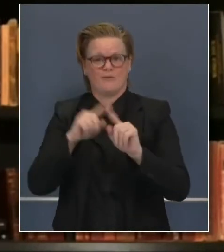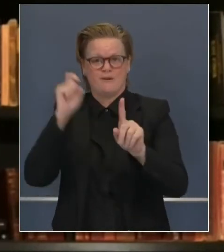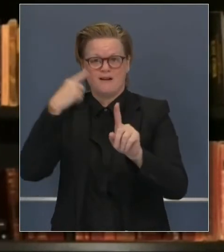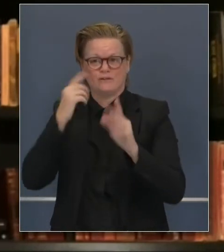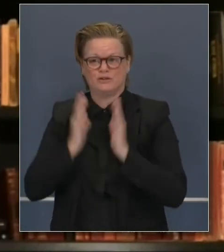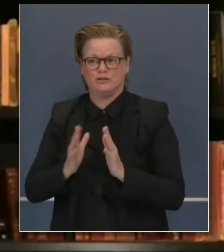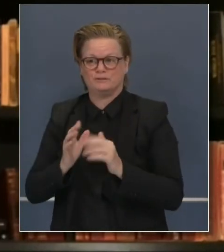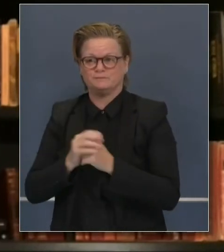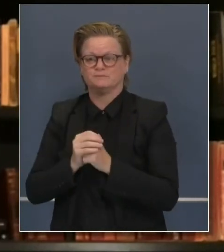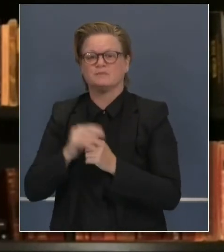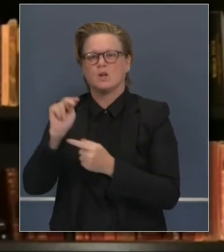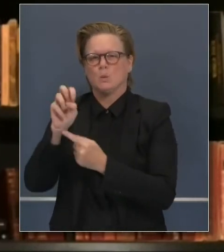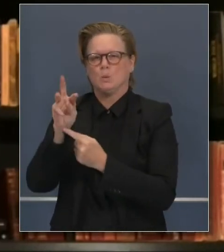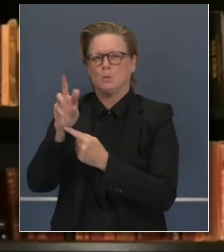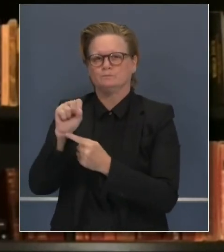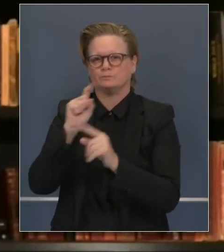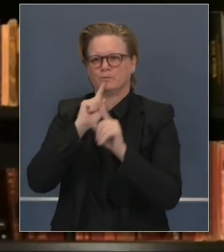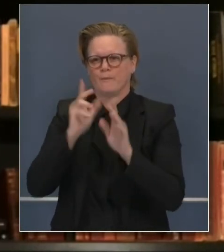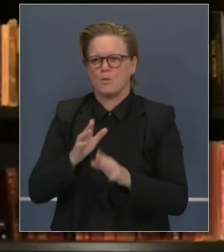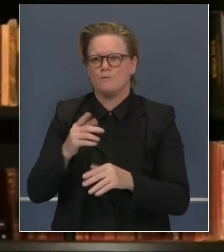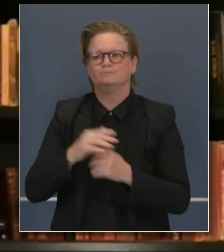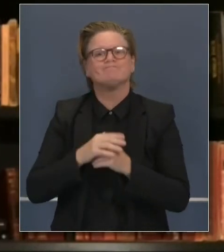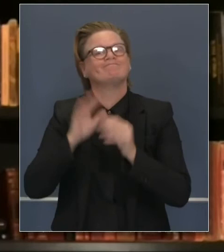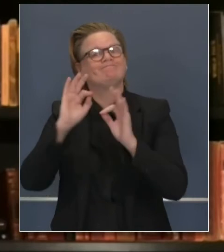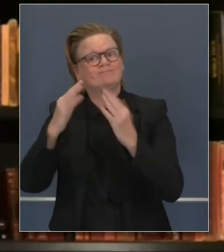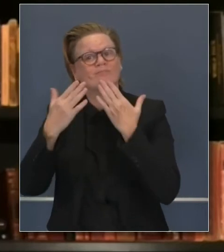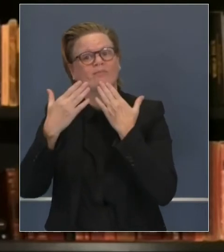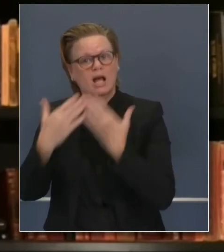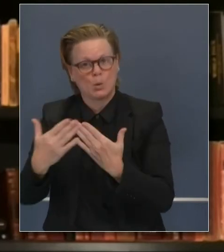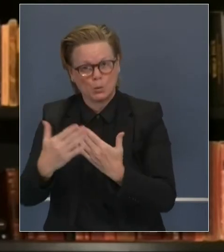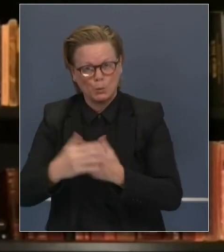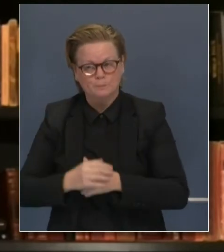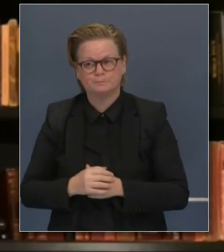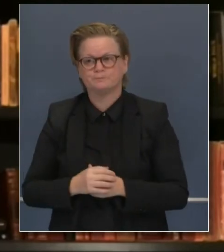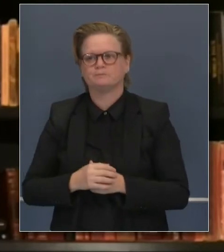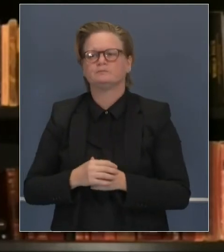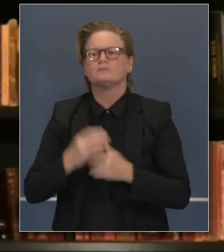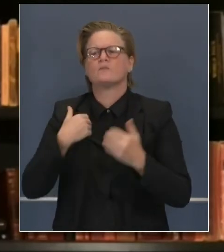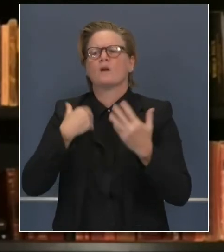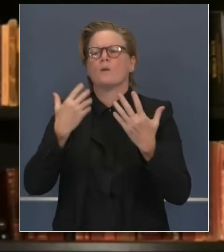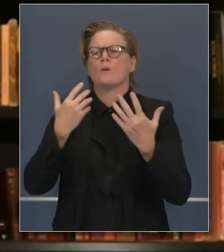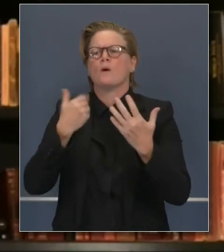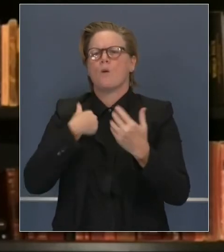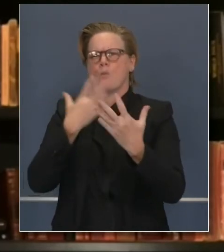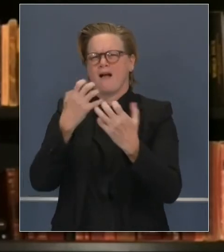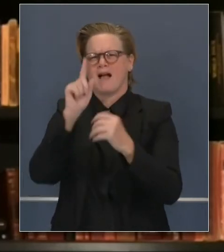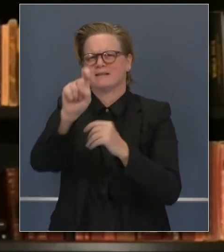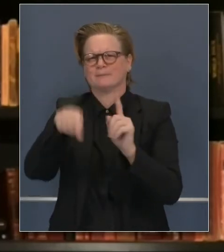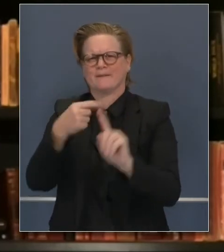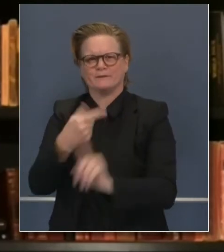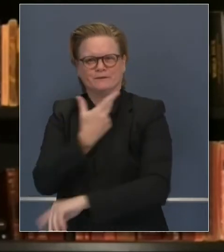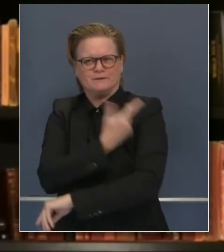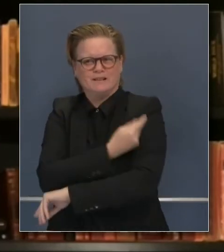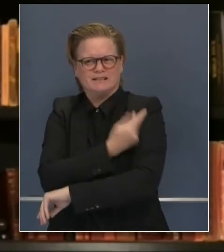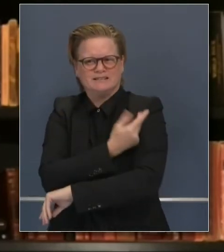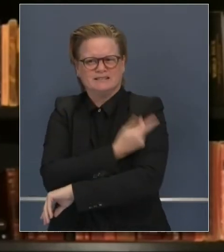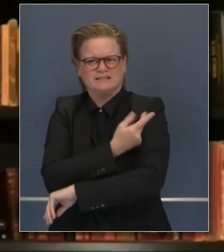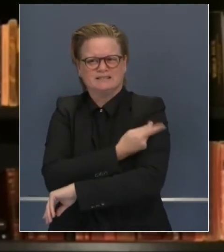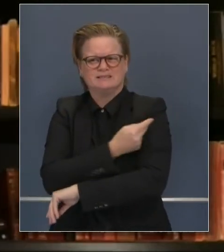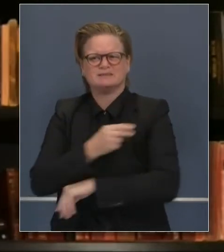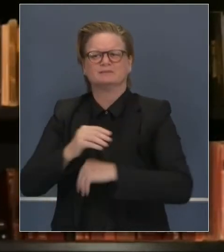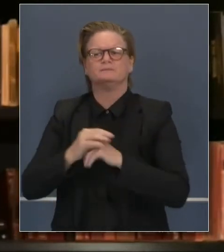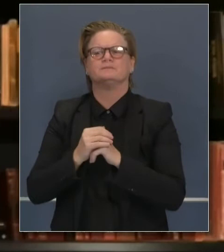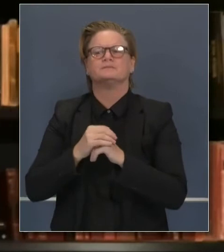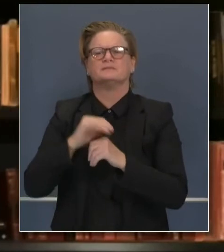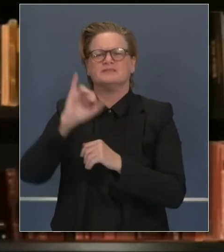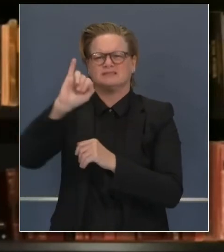Hi, thank you. I wanted to ask about vaccines. HHS says it expects 40 million doses of the 2